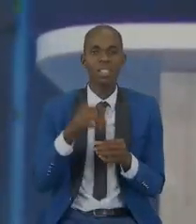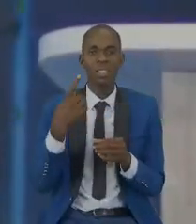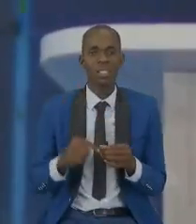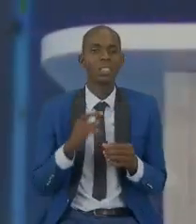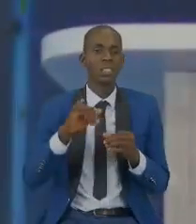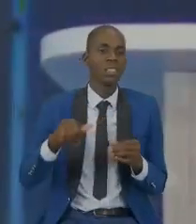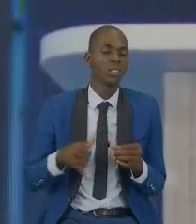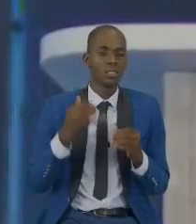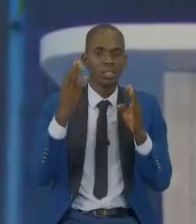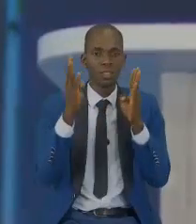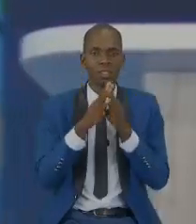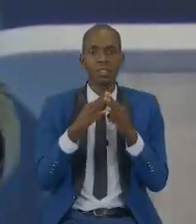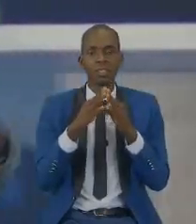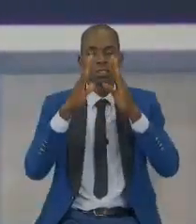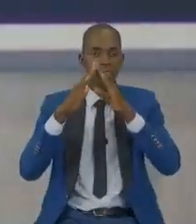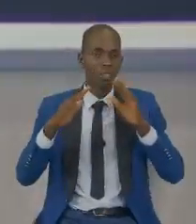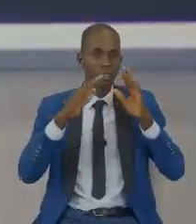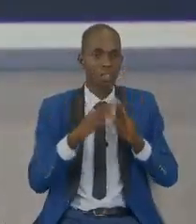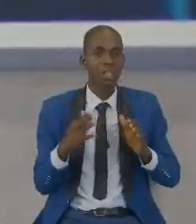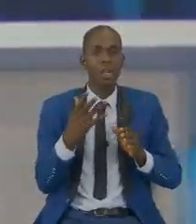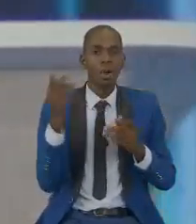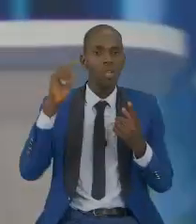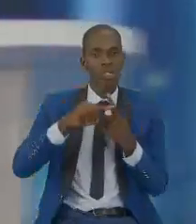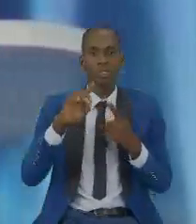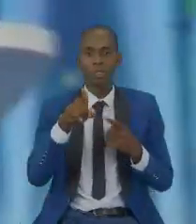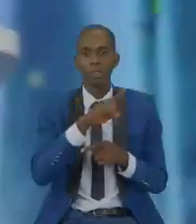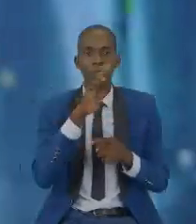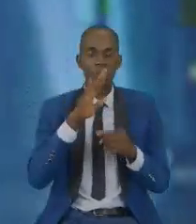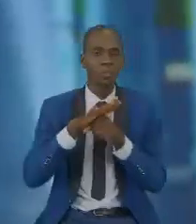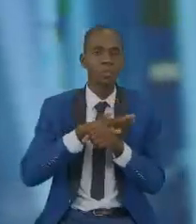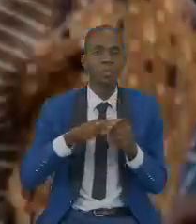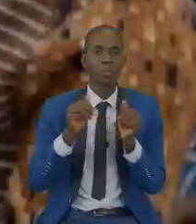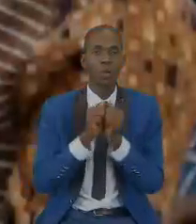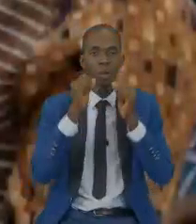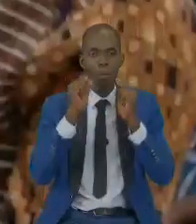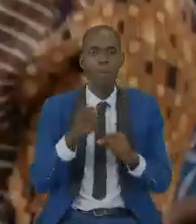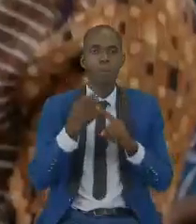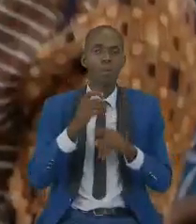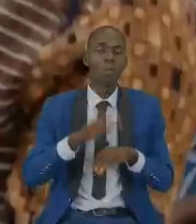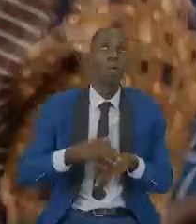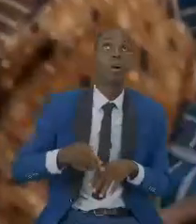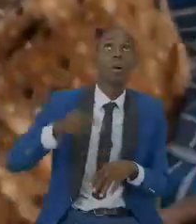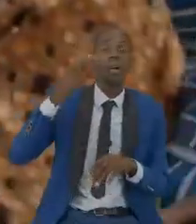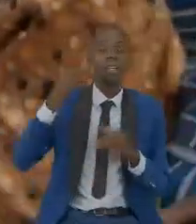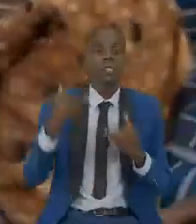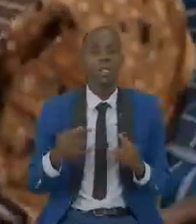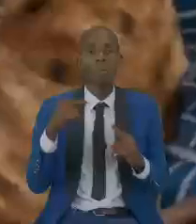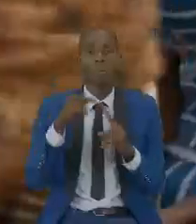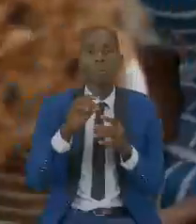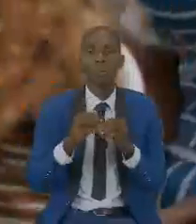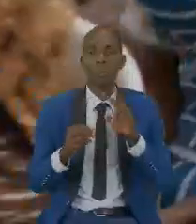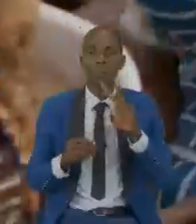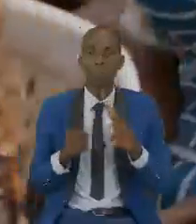Jerusalem until ye be endued with power from on high. We're coming to point number two. Point